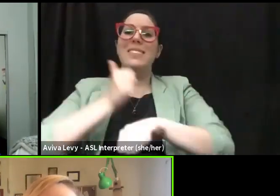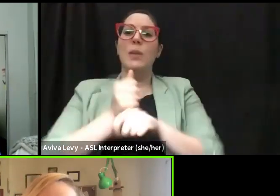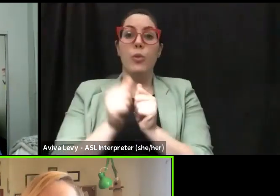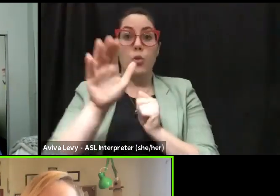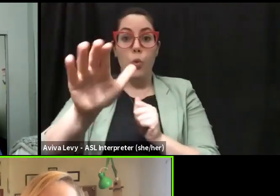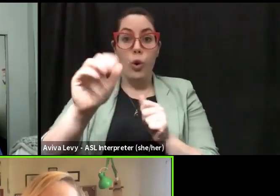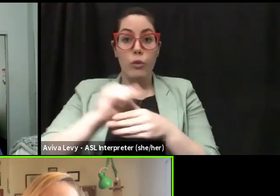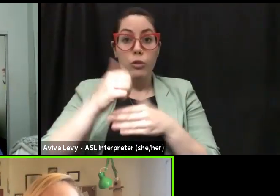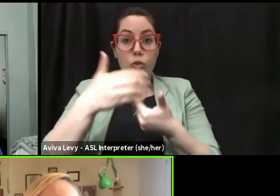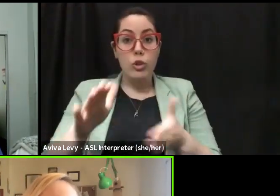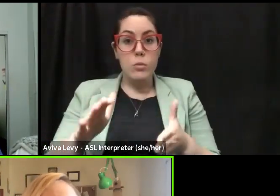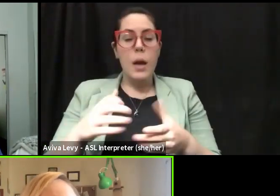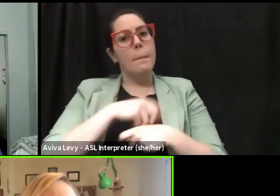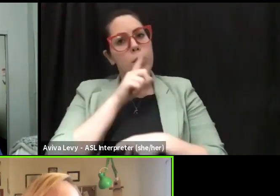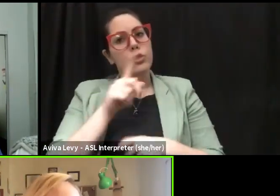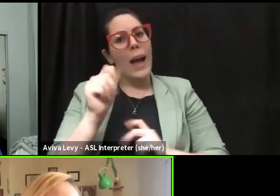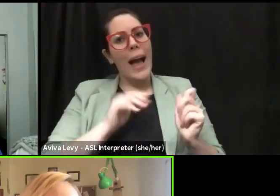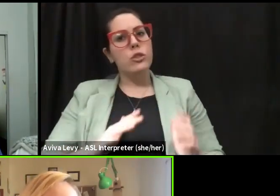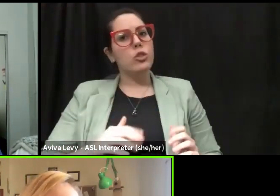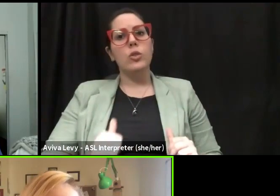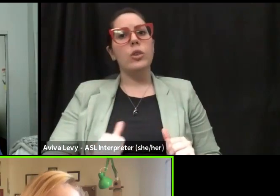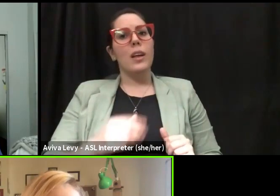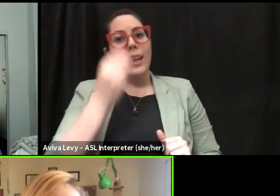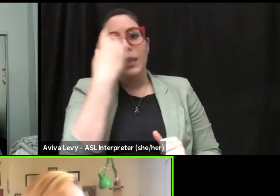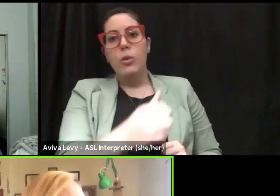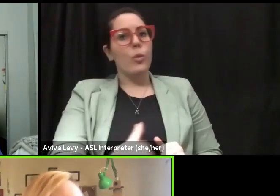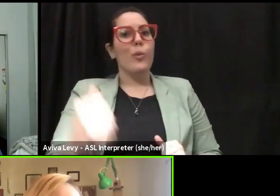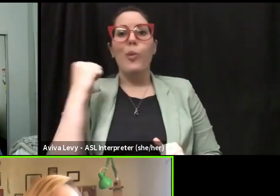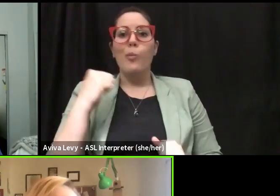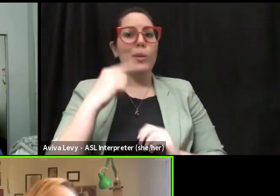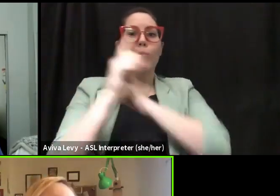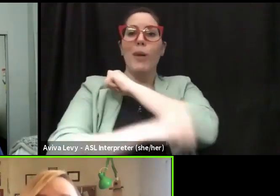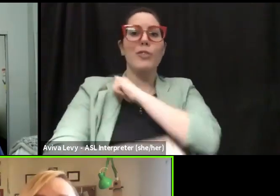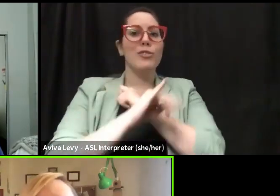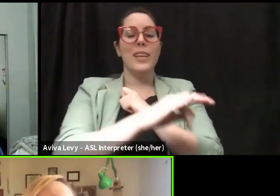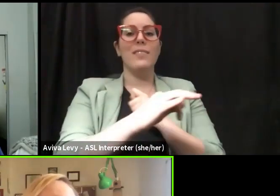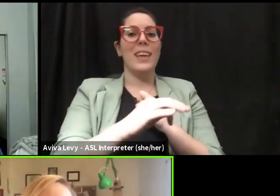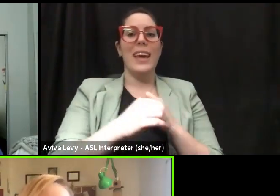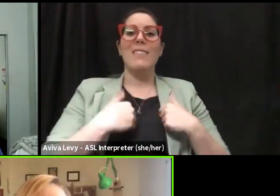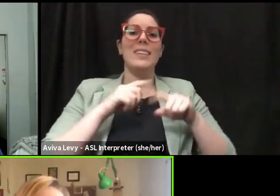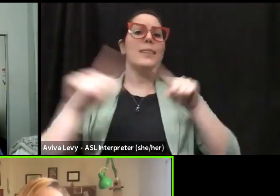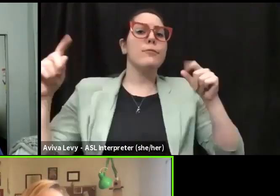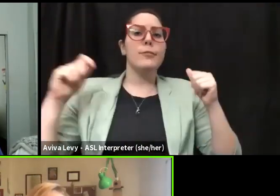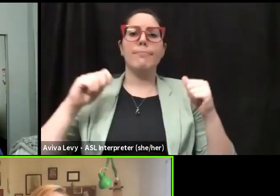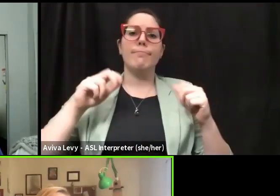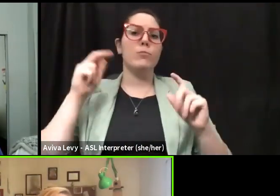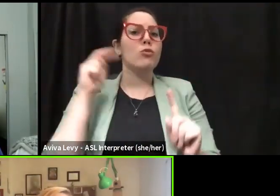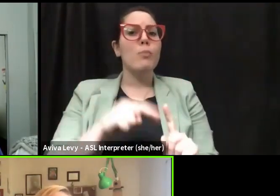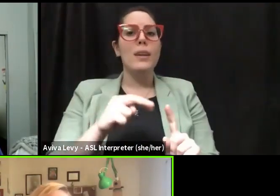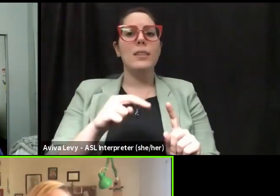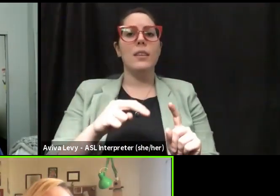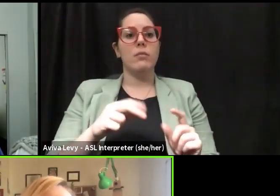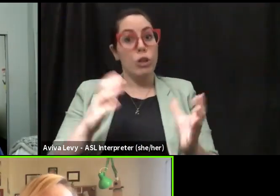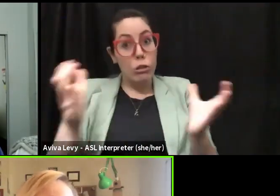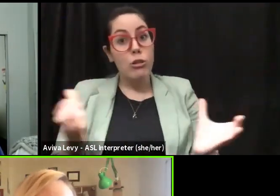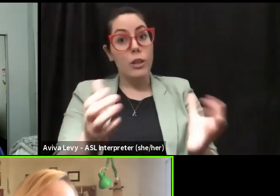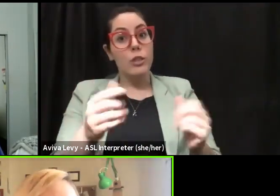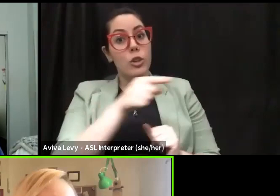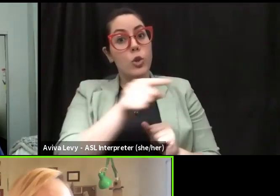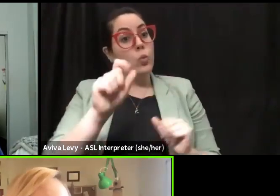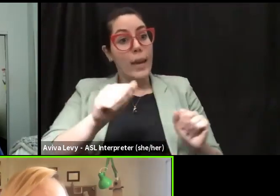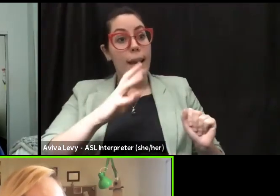not going to be punished by asking for what they need to do their best work, and rather wanting to encourage that and say, you can speak